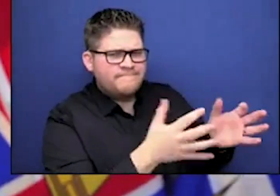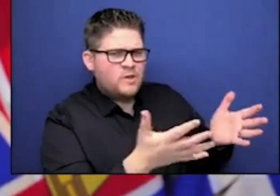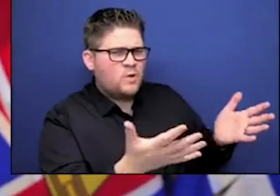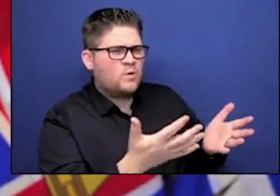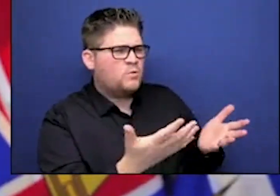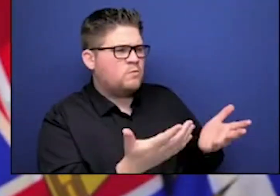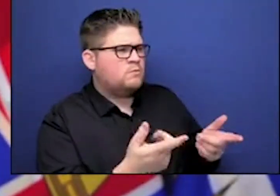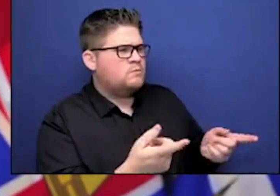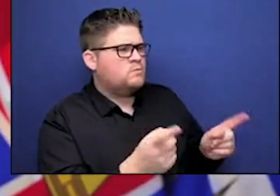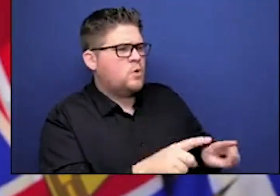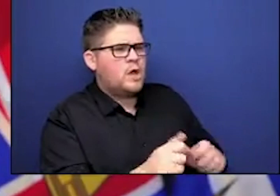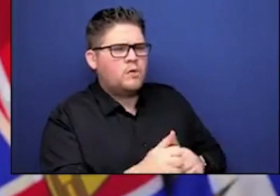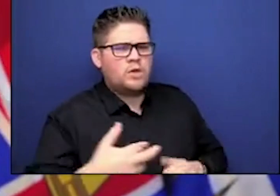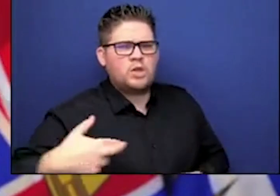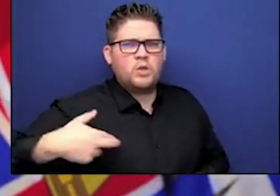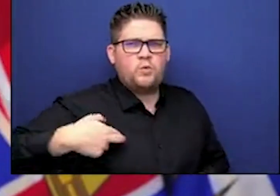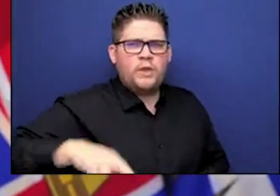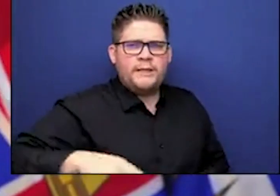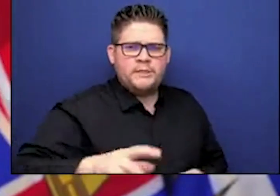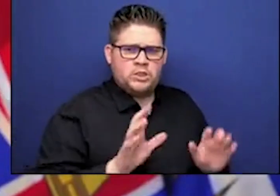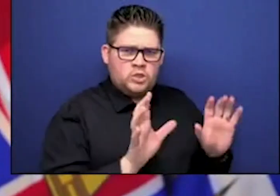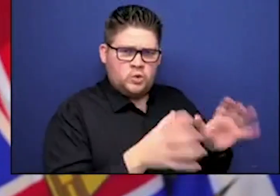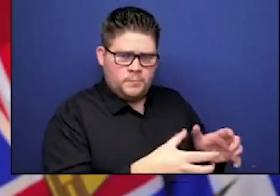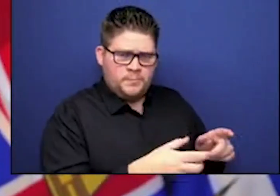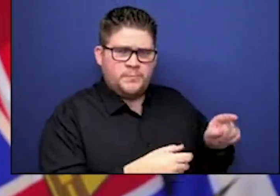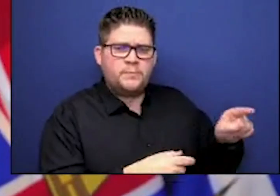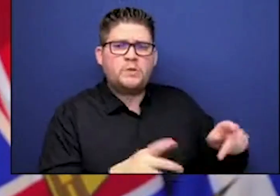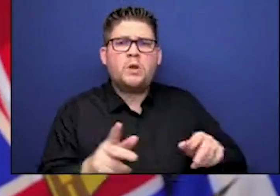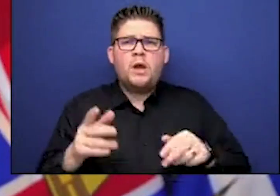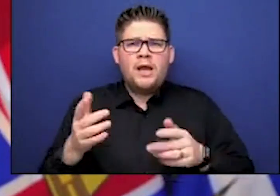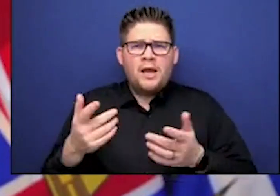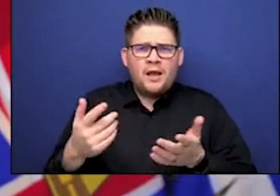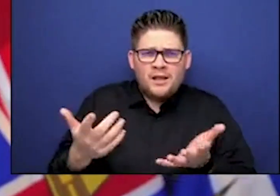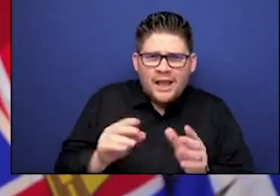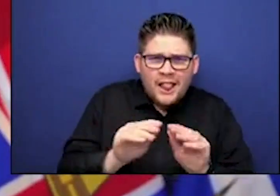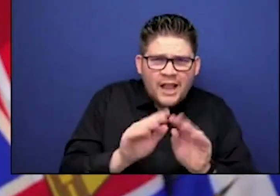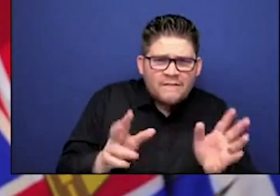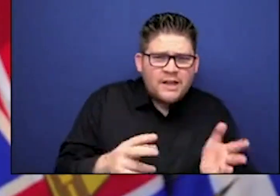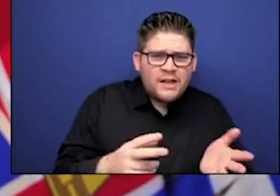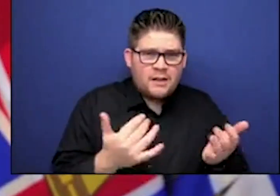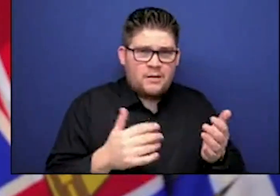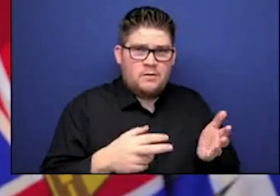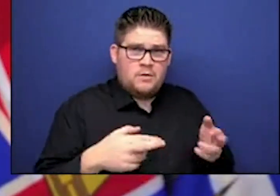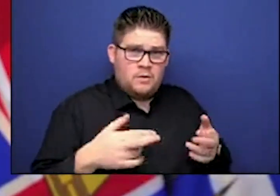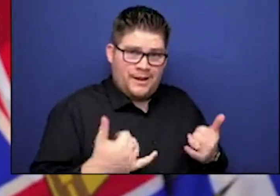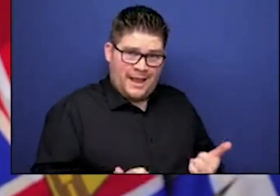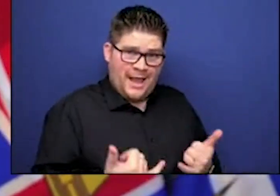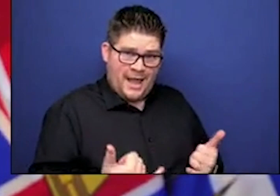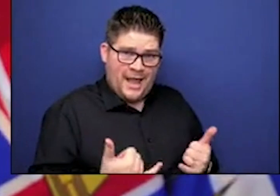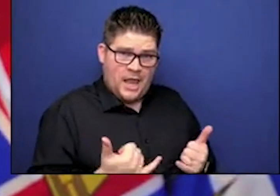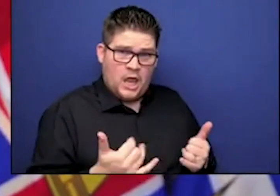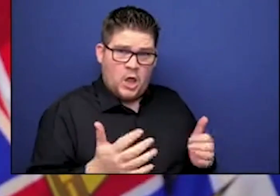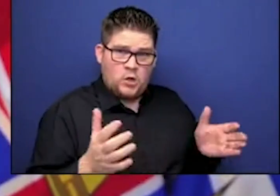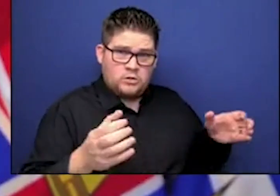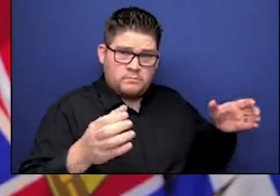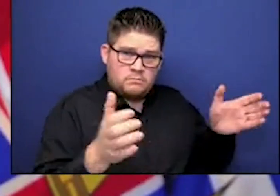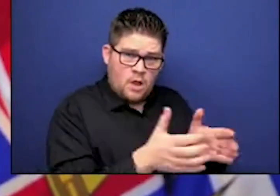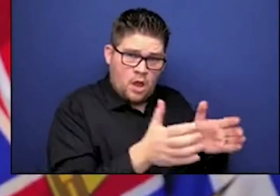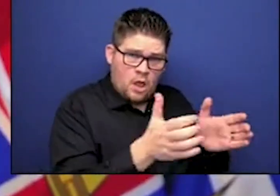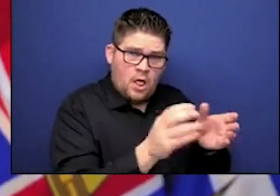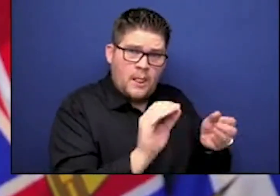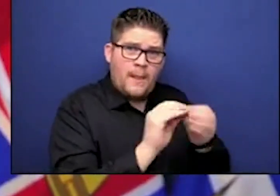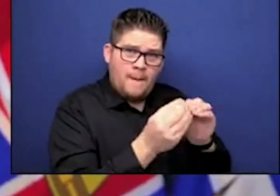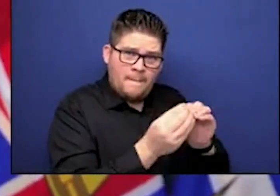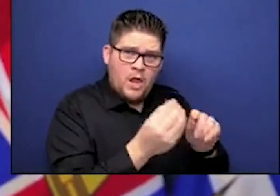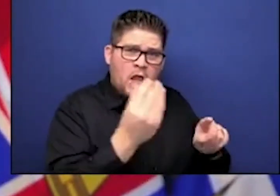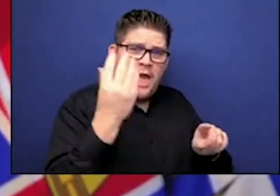small gatherings outdoors before April, but not until April will people be allowed to have indoor religious services. If